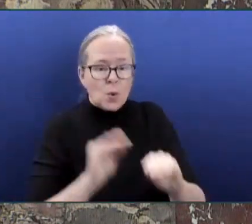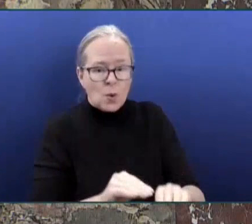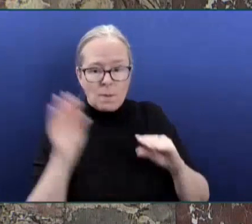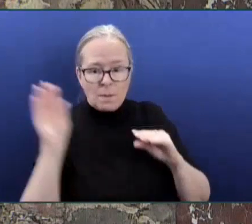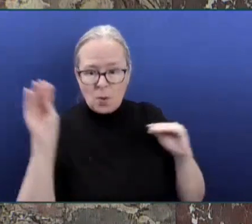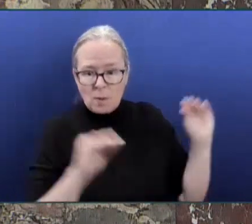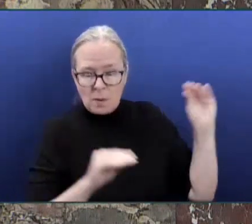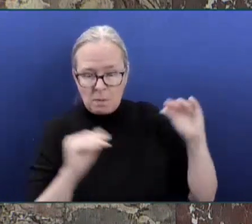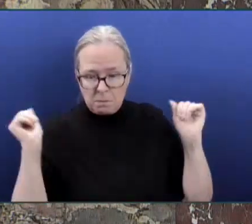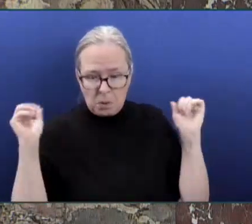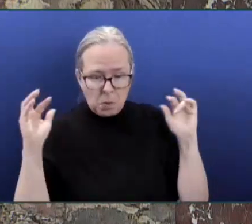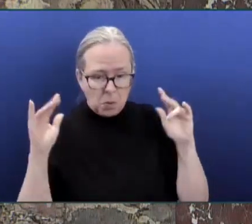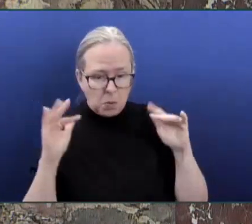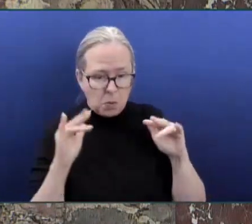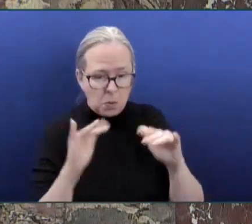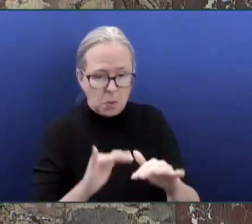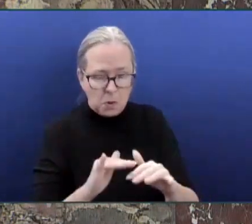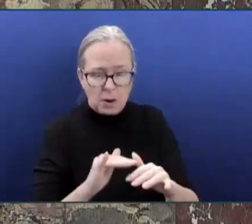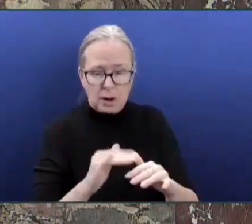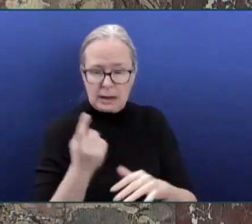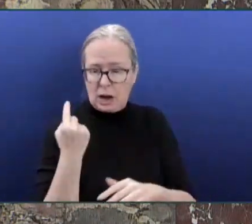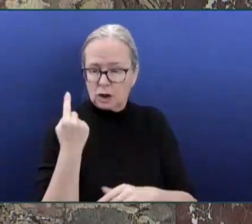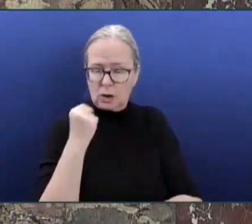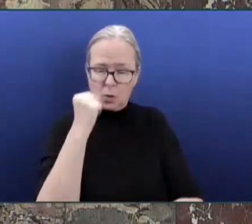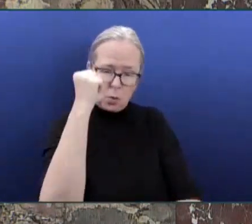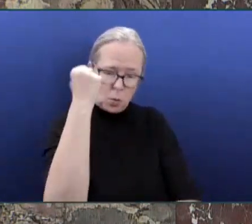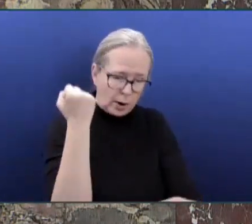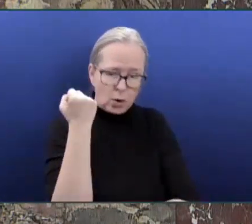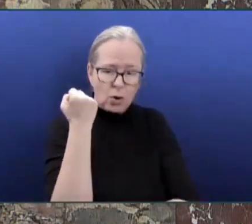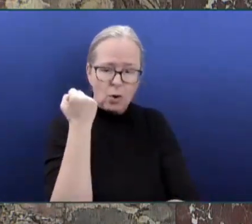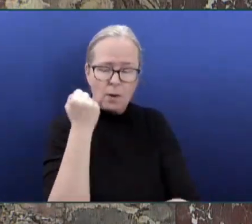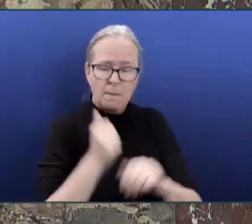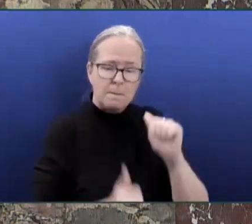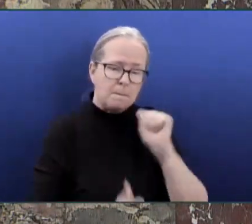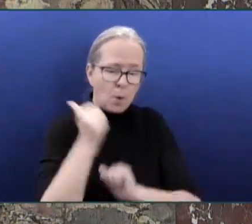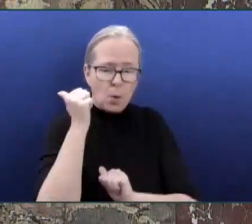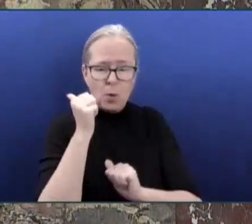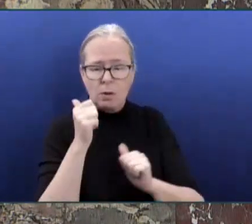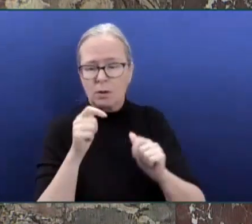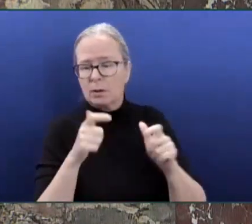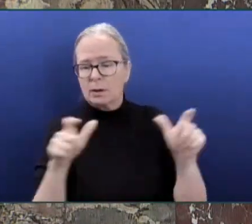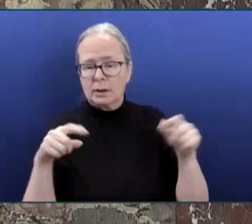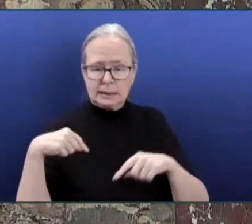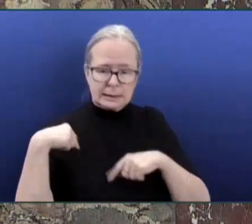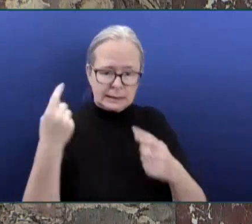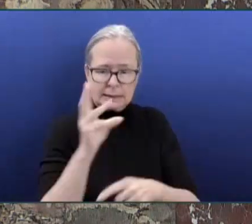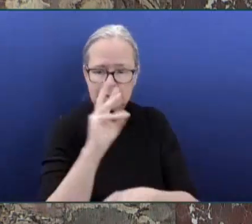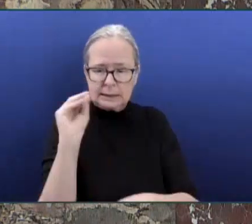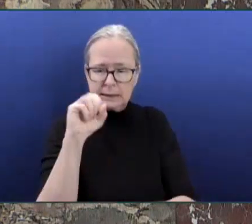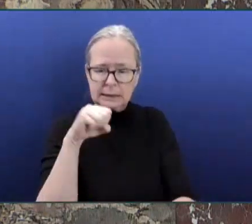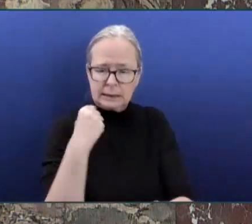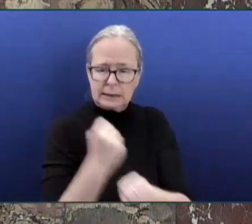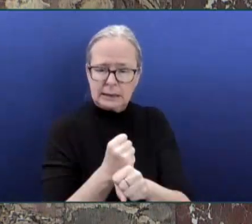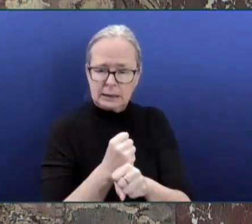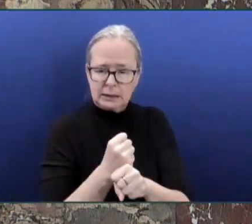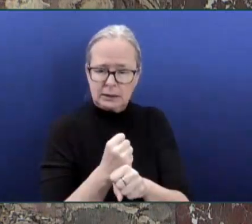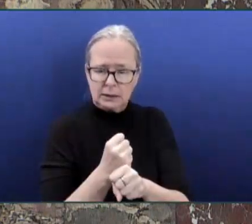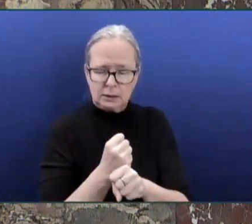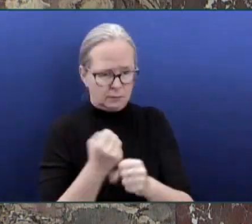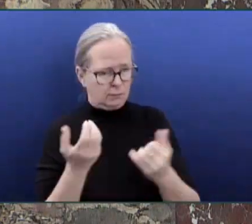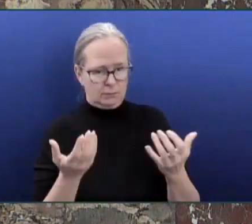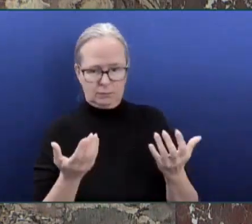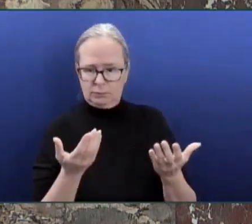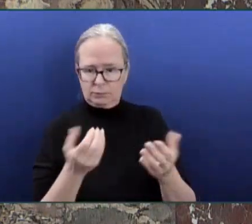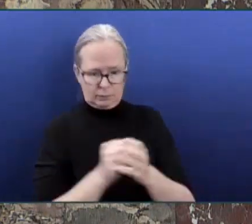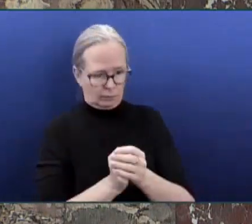2 quarters, we're breaking last year's records. All these folks need a place to live. And so our 10-year housing plan is about bringing on more homes faster.